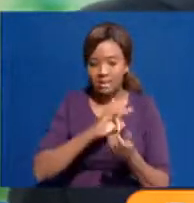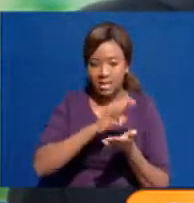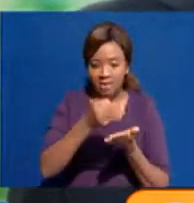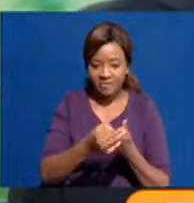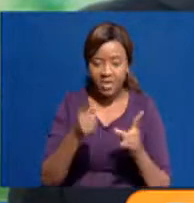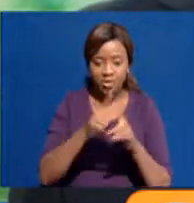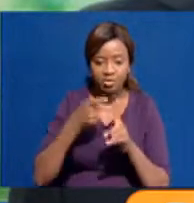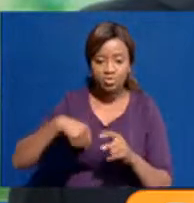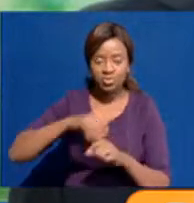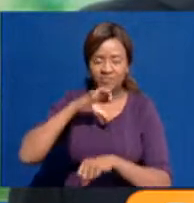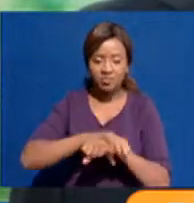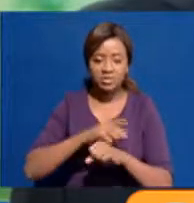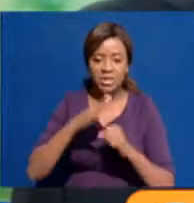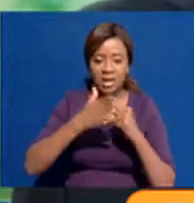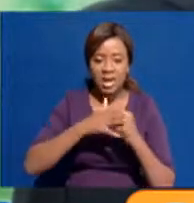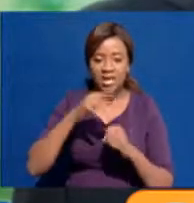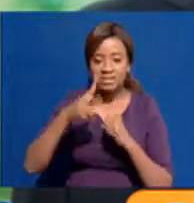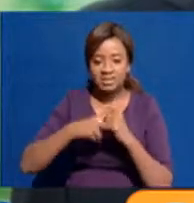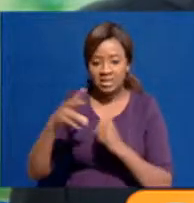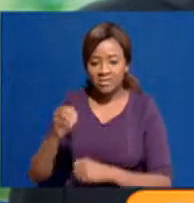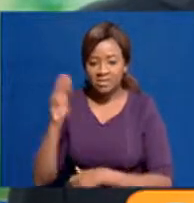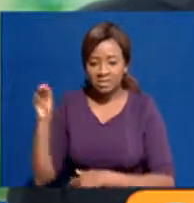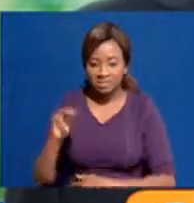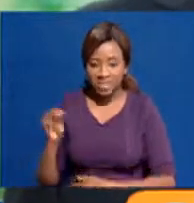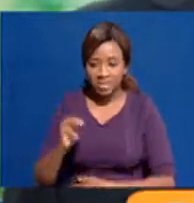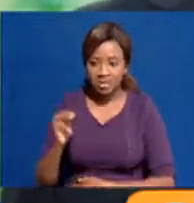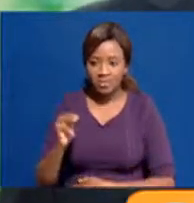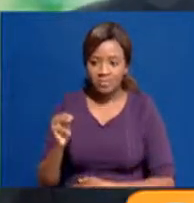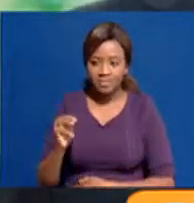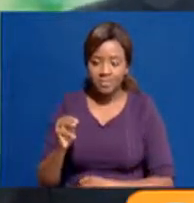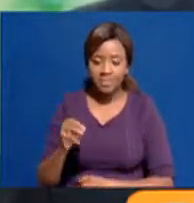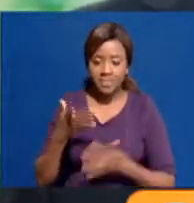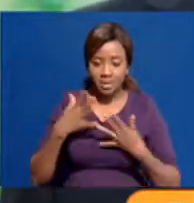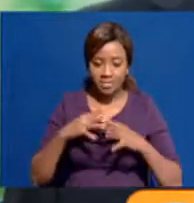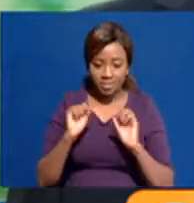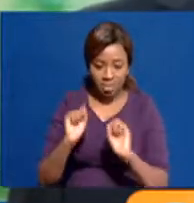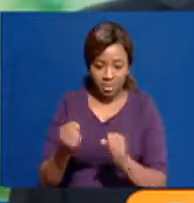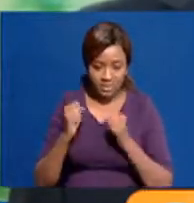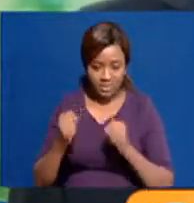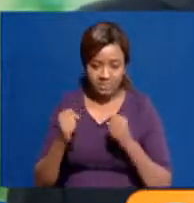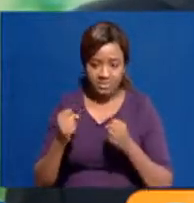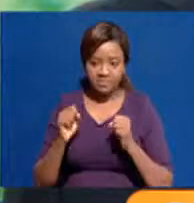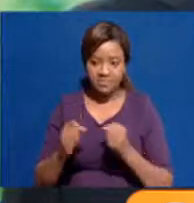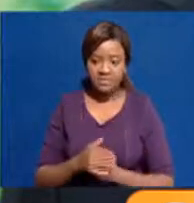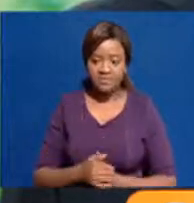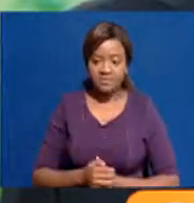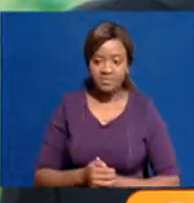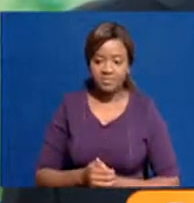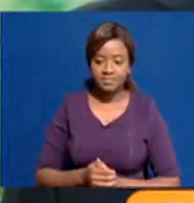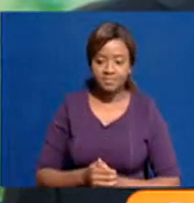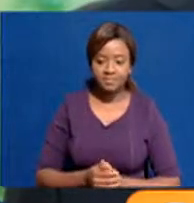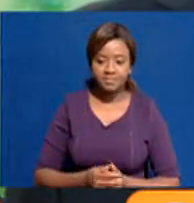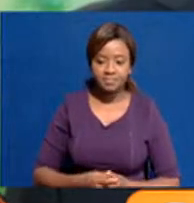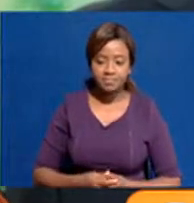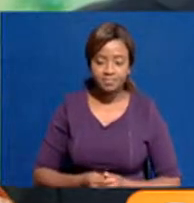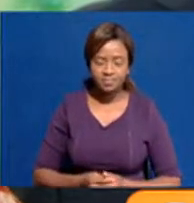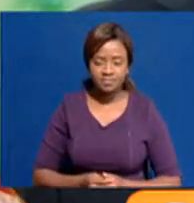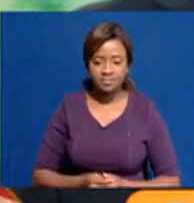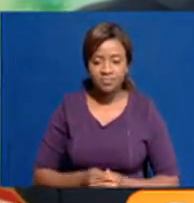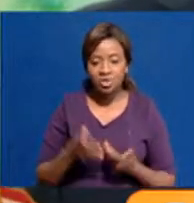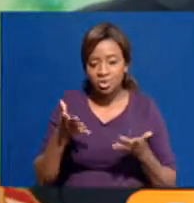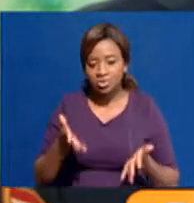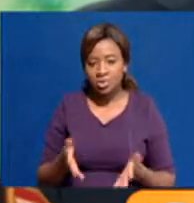received 970 million as savings, which has gone to their savings account.